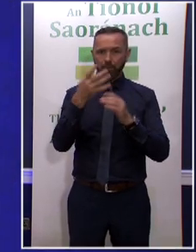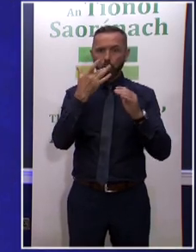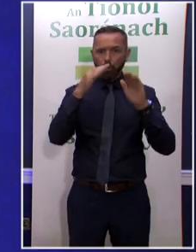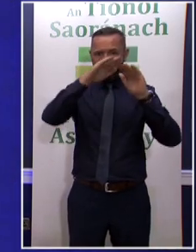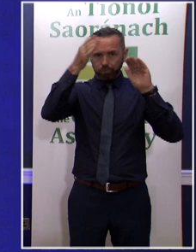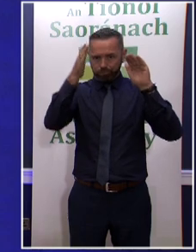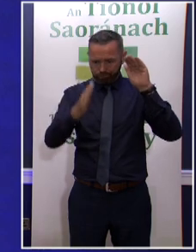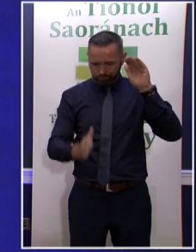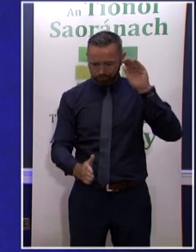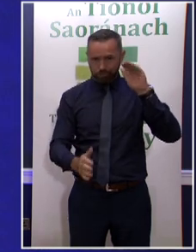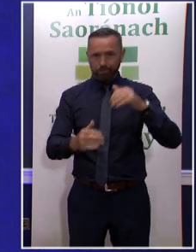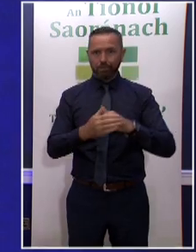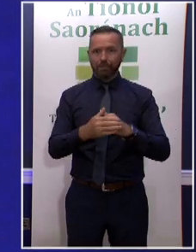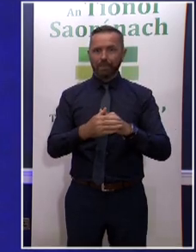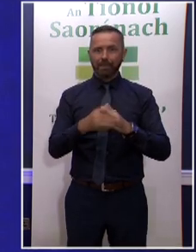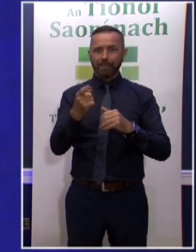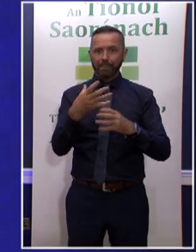sitting on your head. All right, so